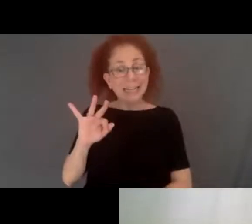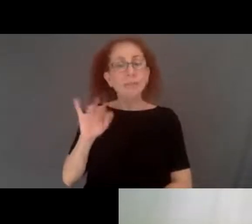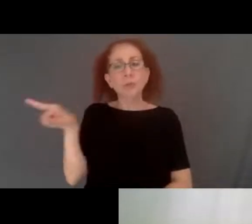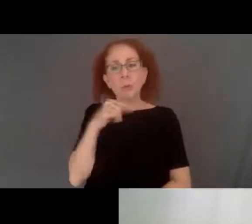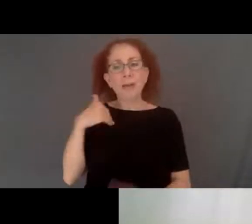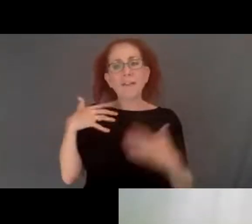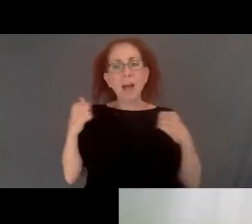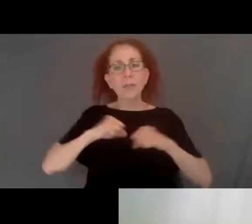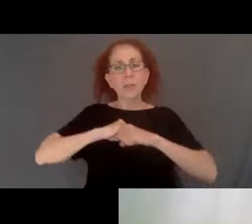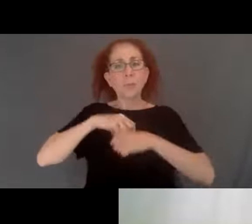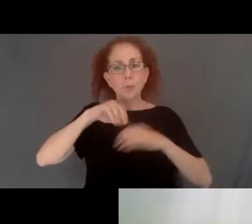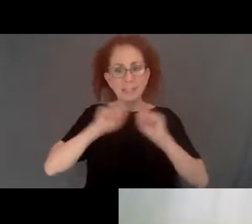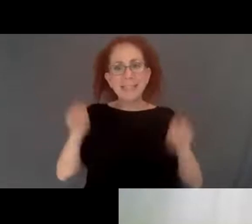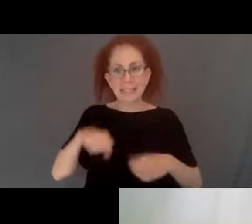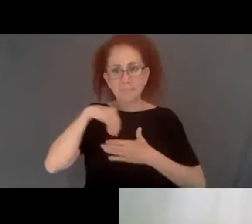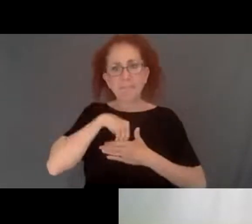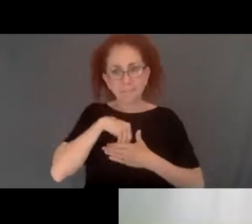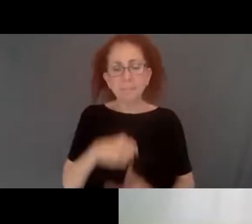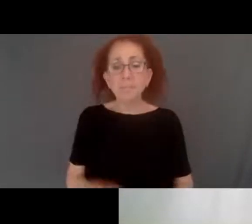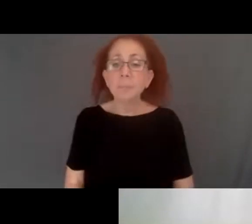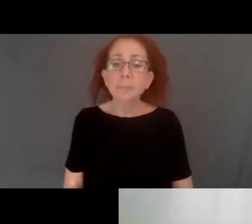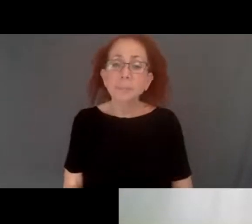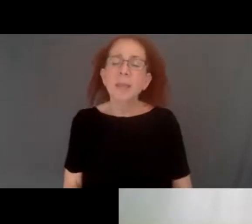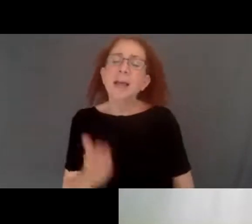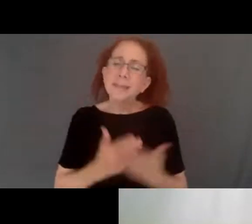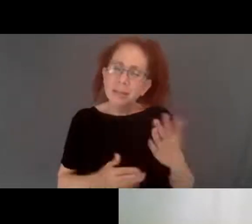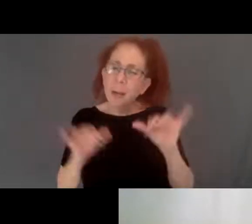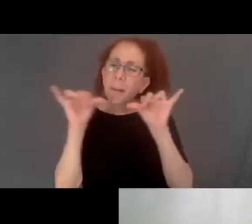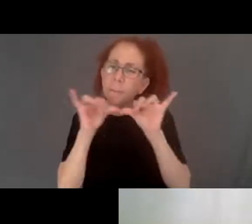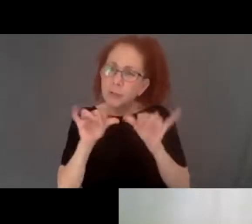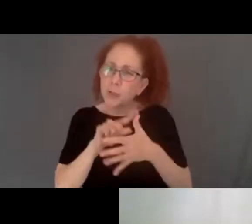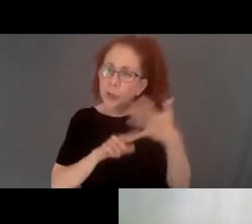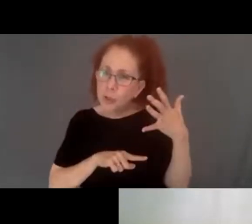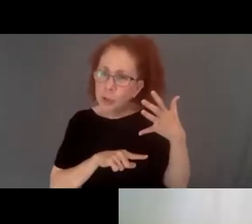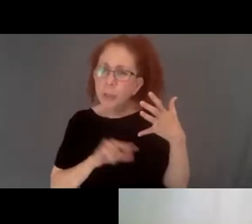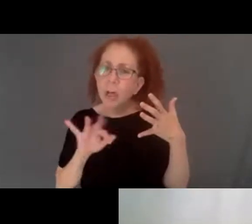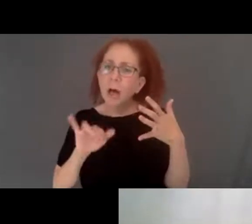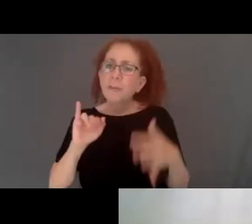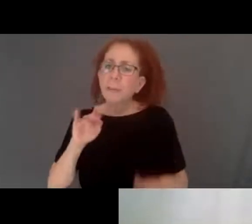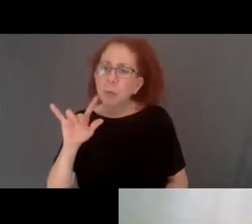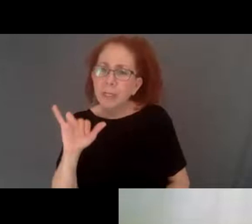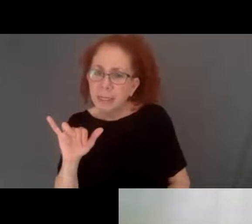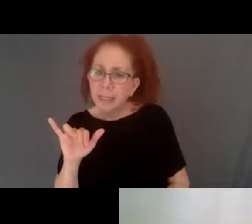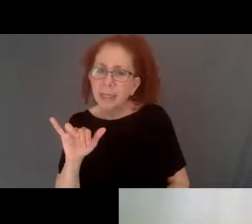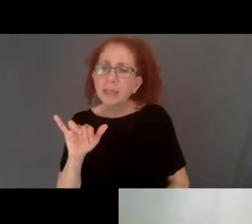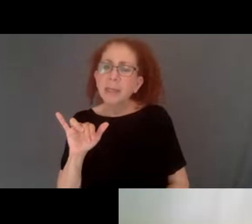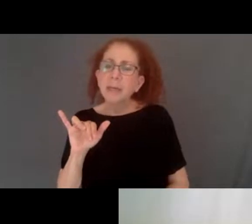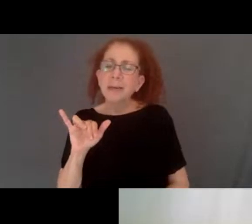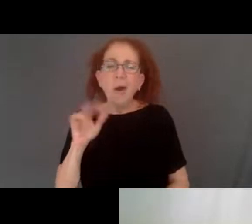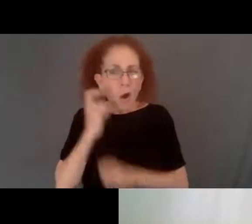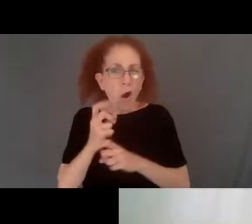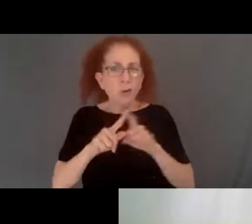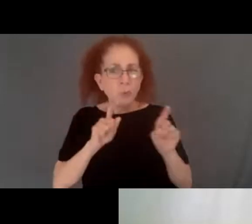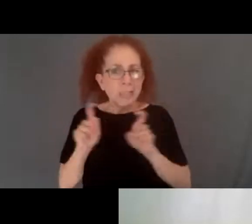systems. And again, some of these measures of immunity that are really much harder to test